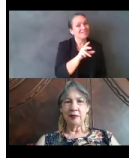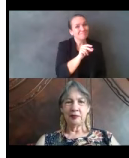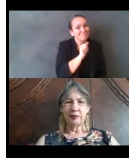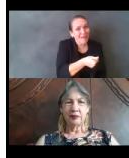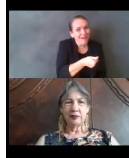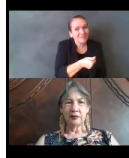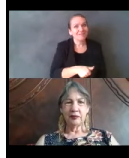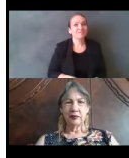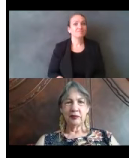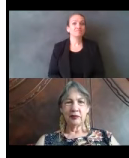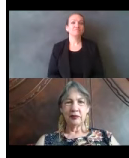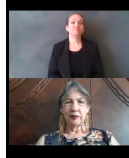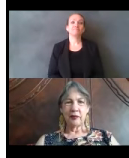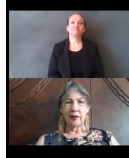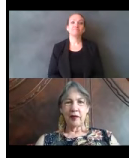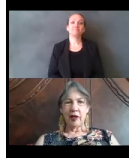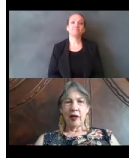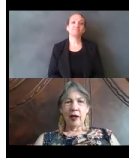slide.